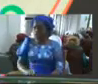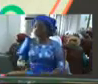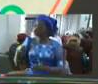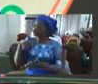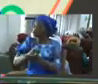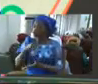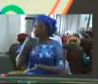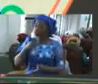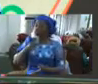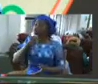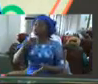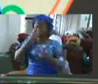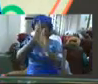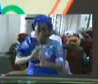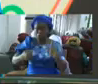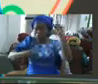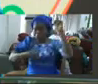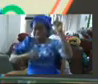will treat them lightly.